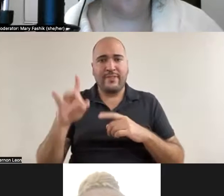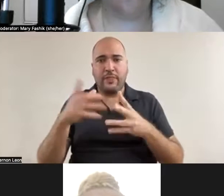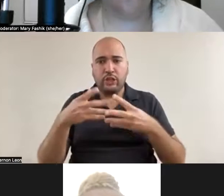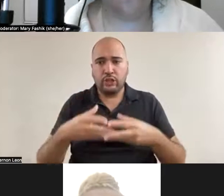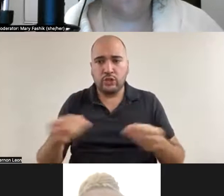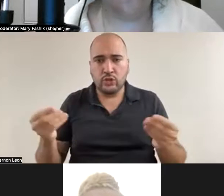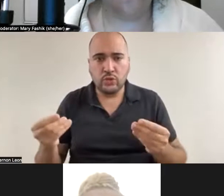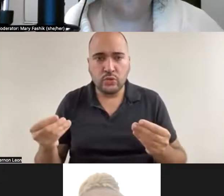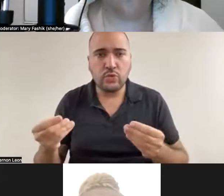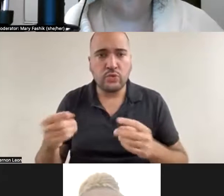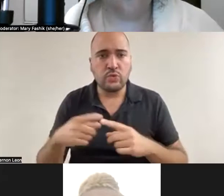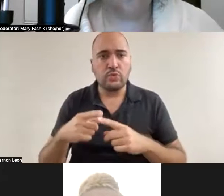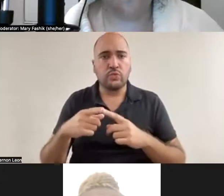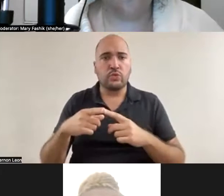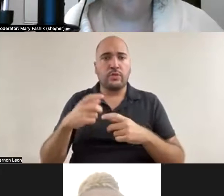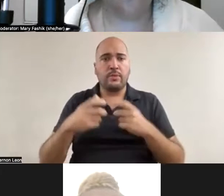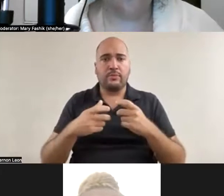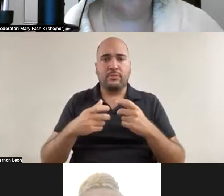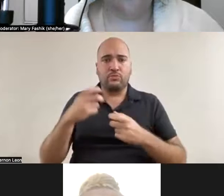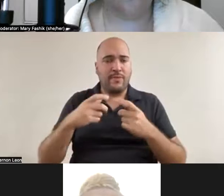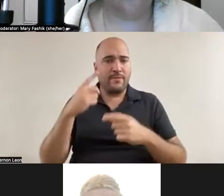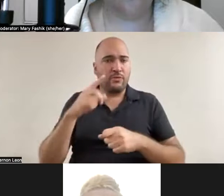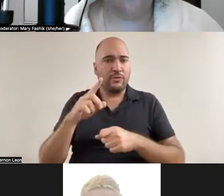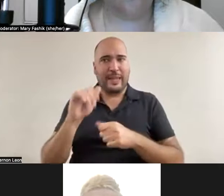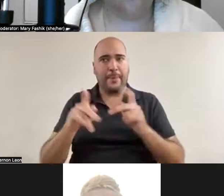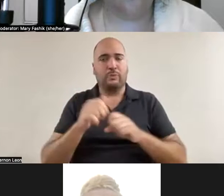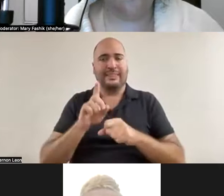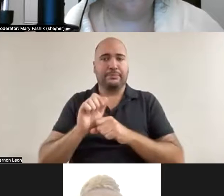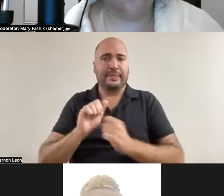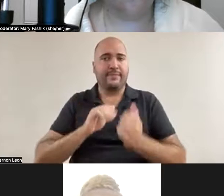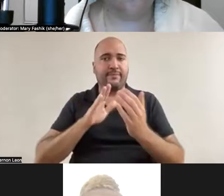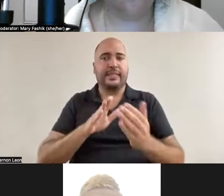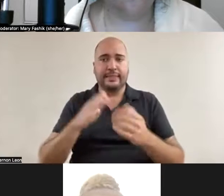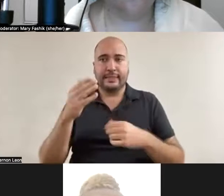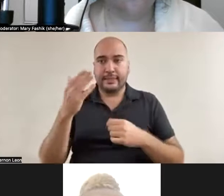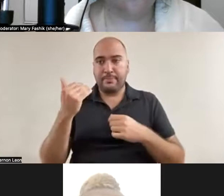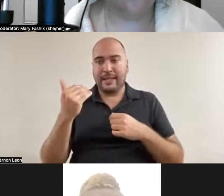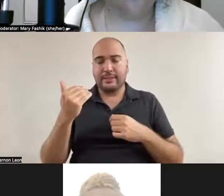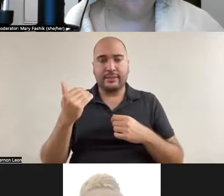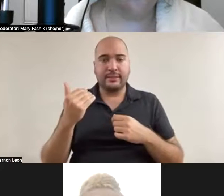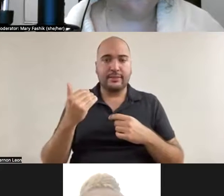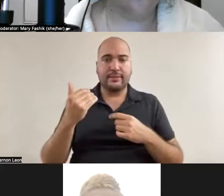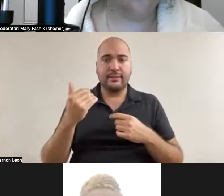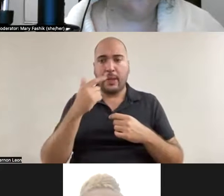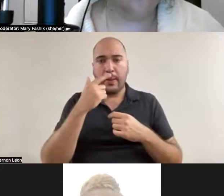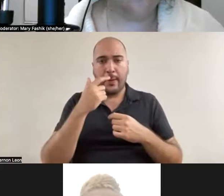the problems people with disabilities face. Because